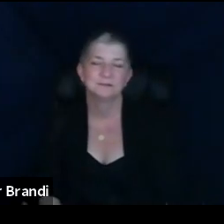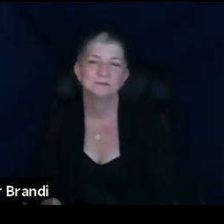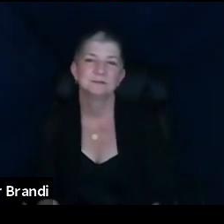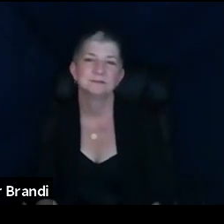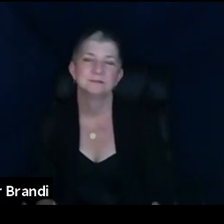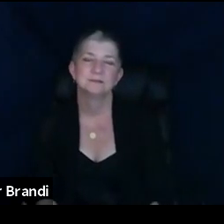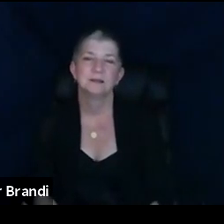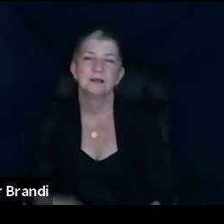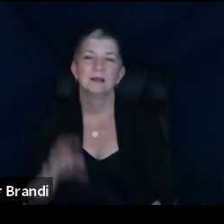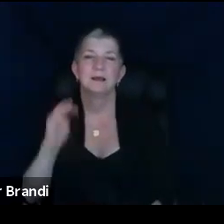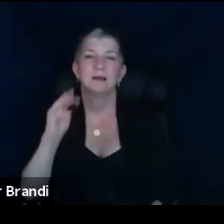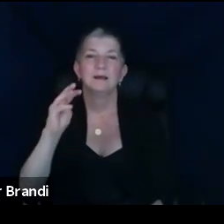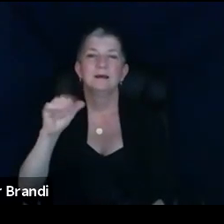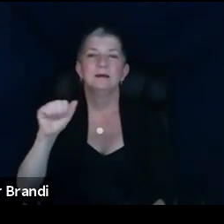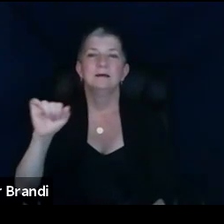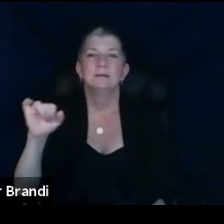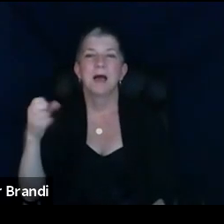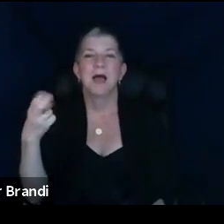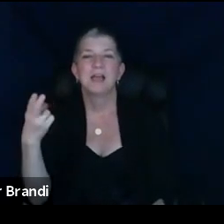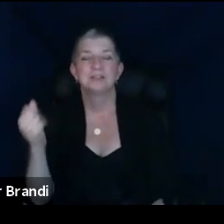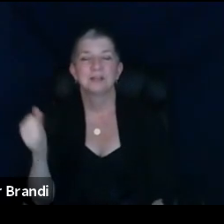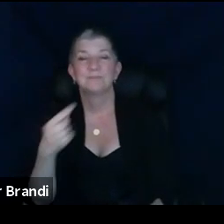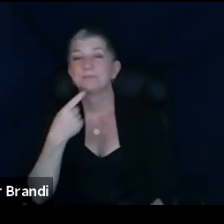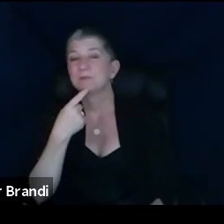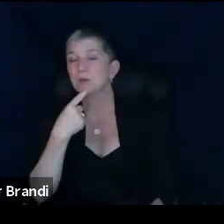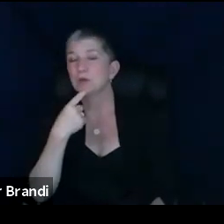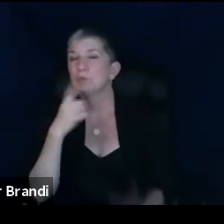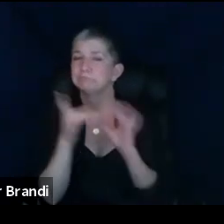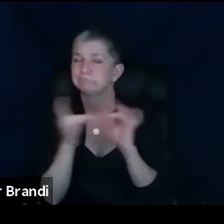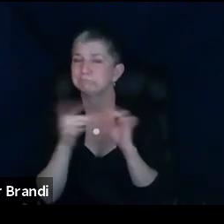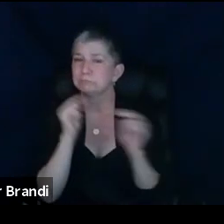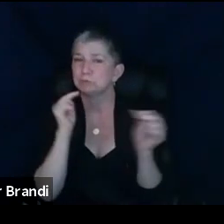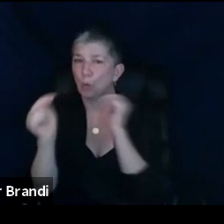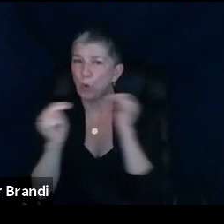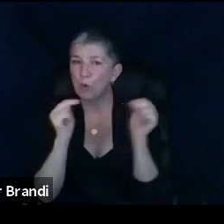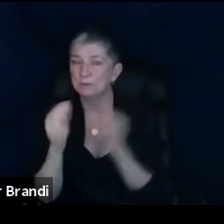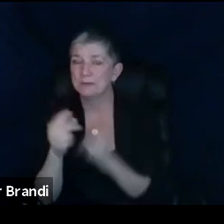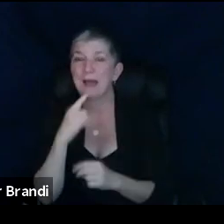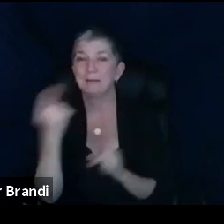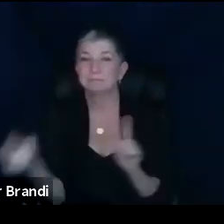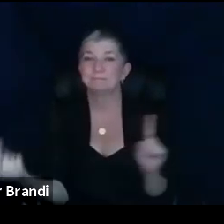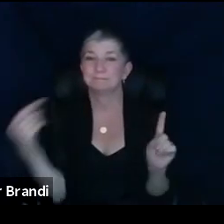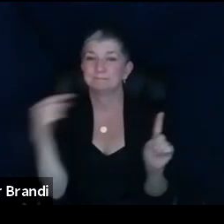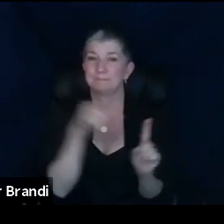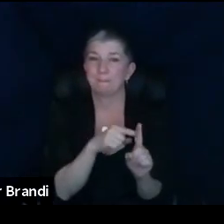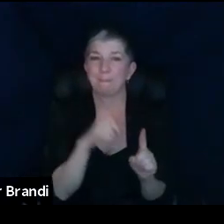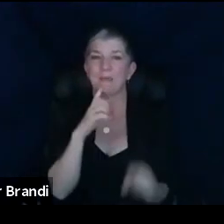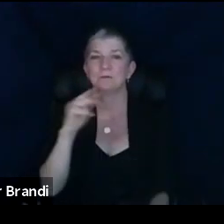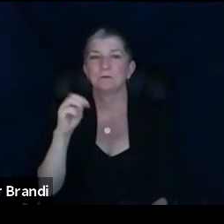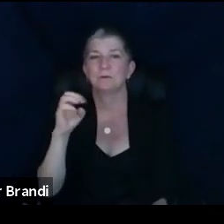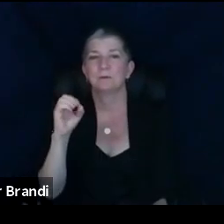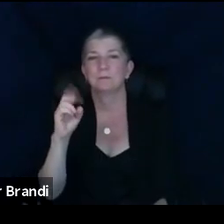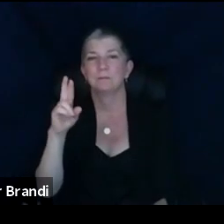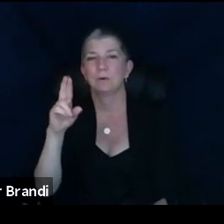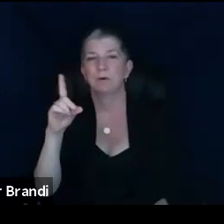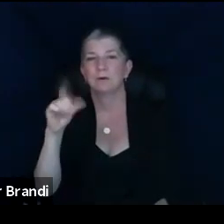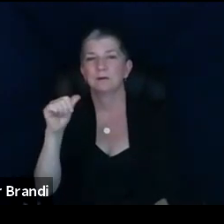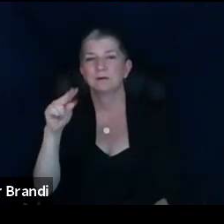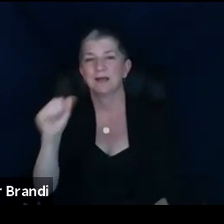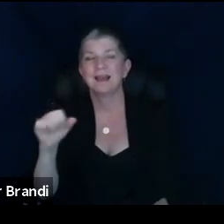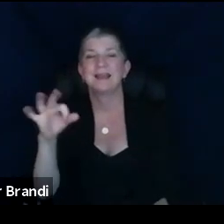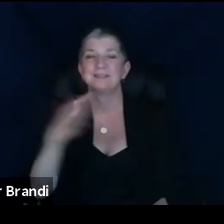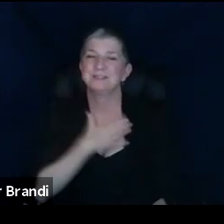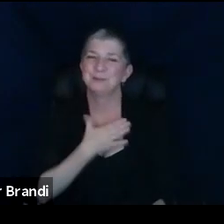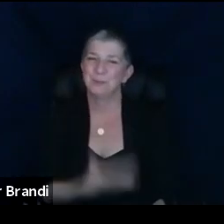So I'm going to, you've said negotiation a few times. I'm going to actually go back and put Mordana on the spot if she's willing to